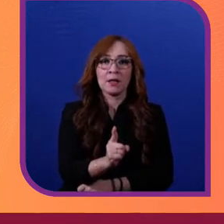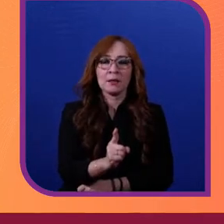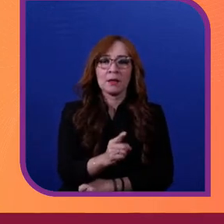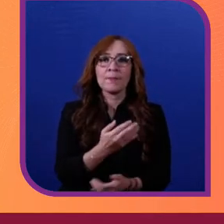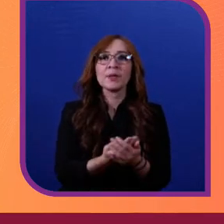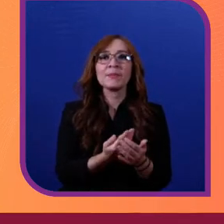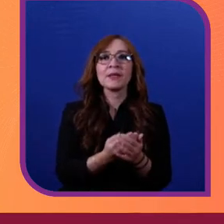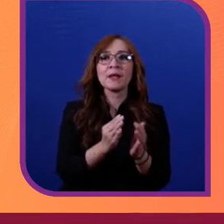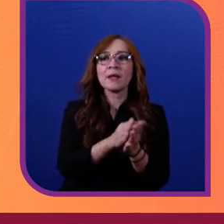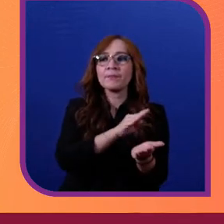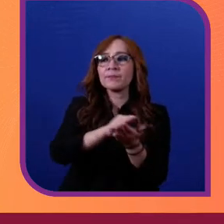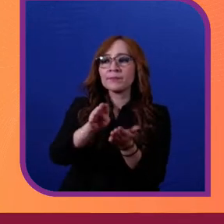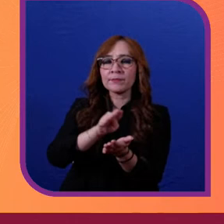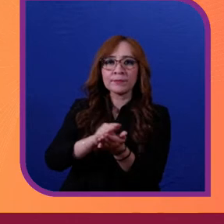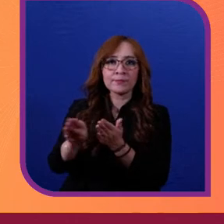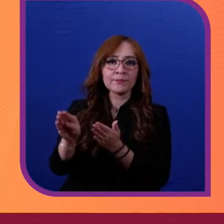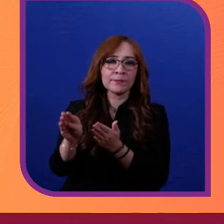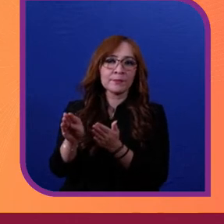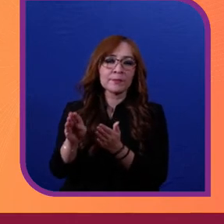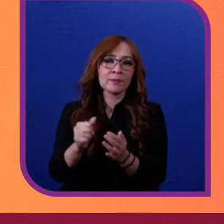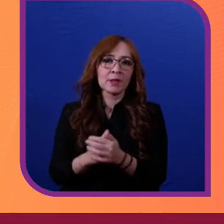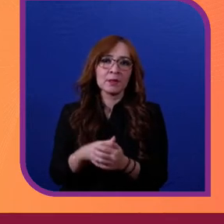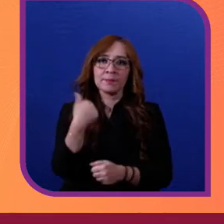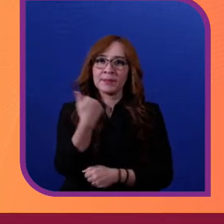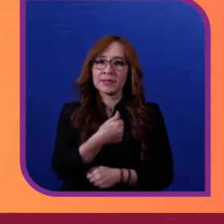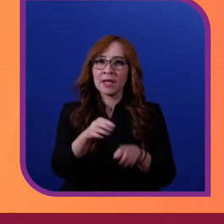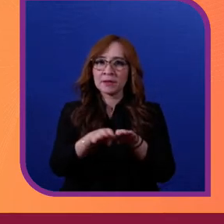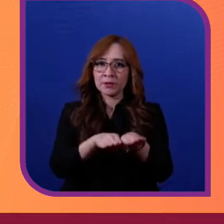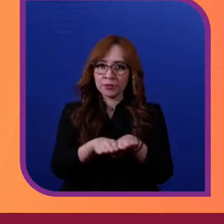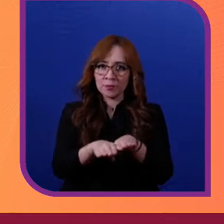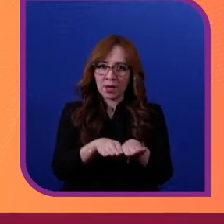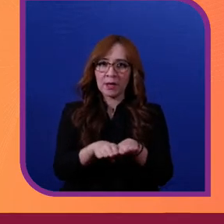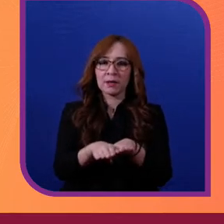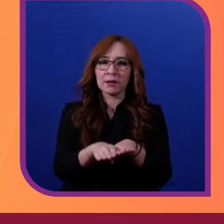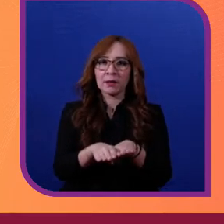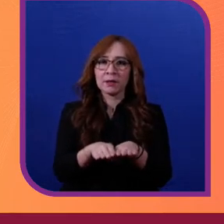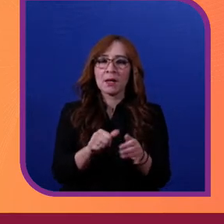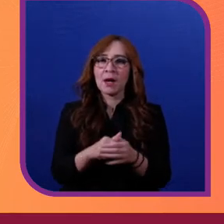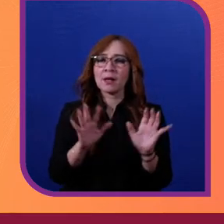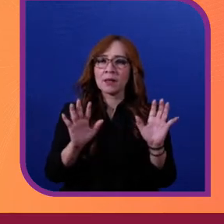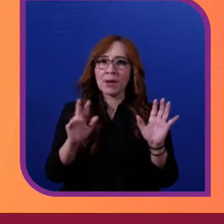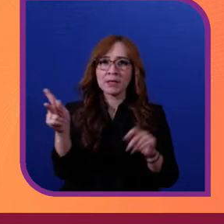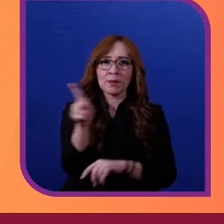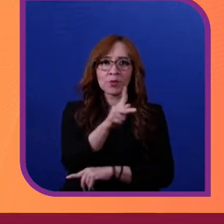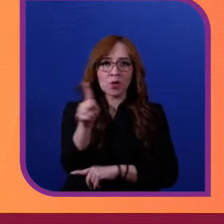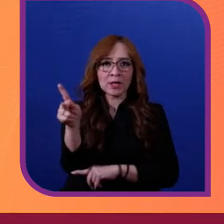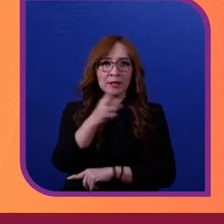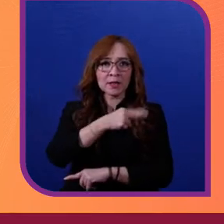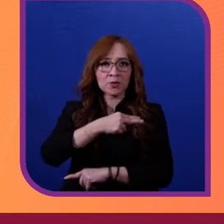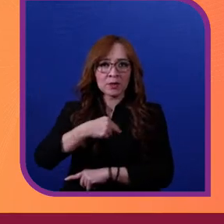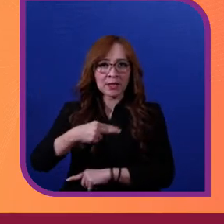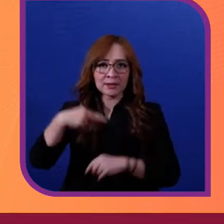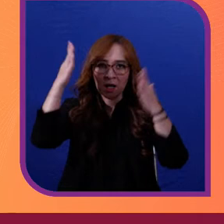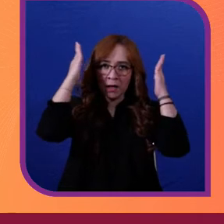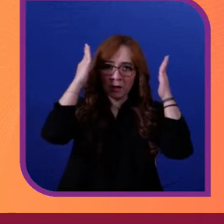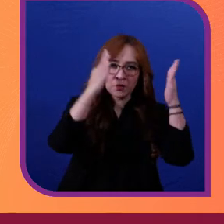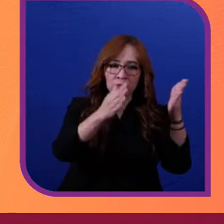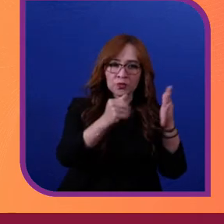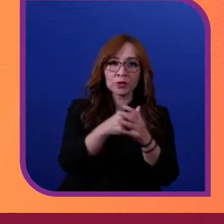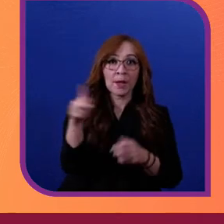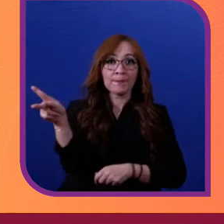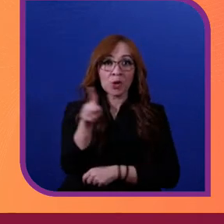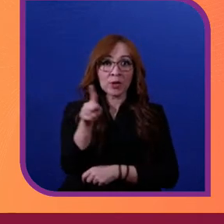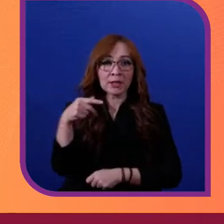Laura Project Indonesia know pasti kuliah mendirikan sein Ministry of Transport ISIS